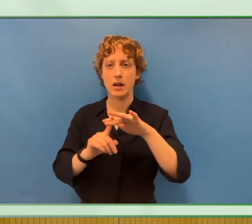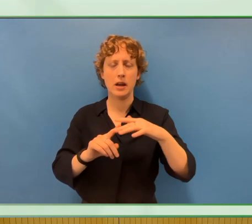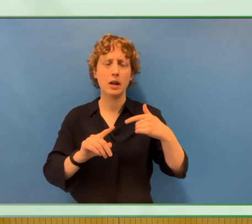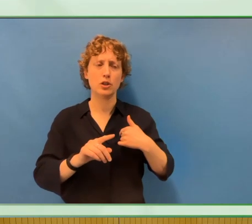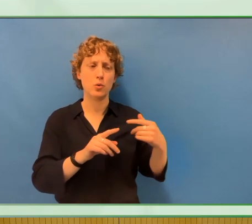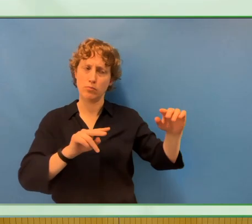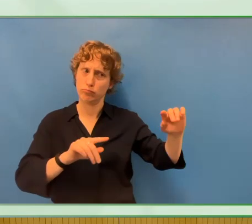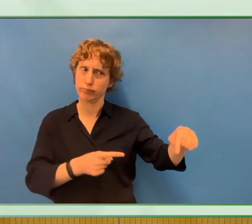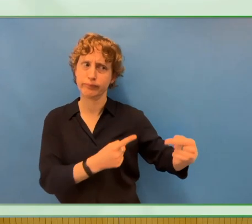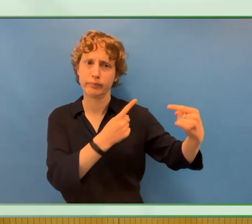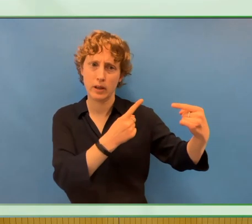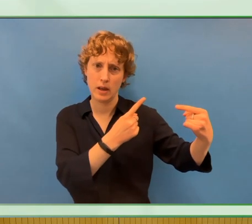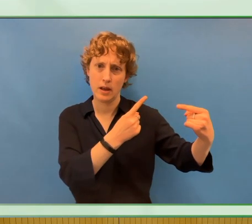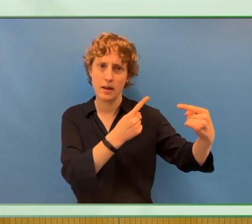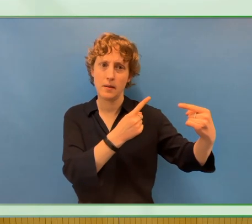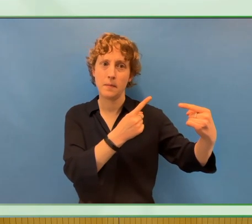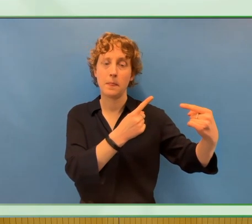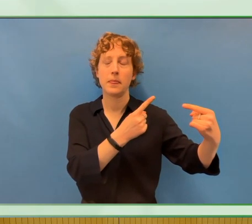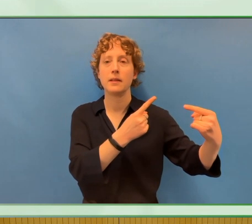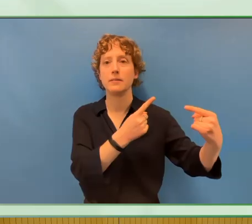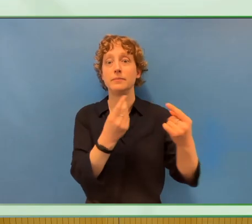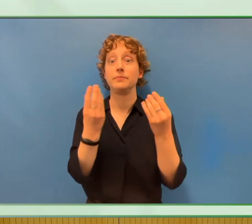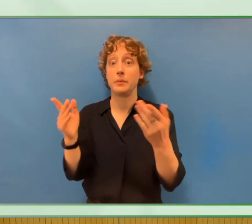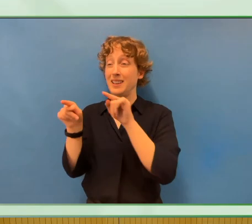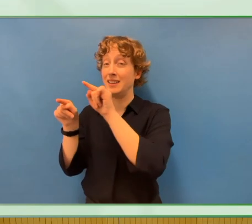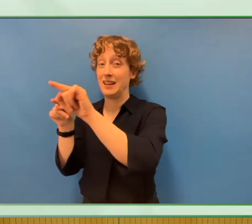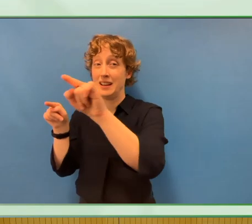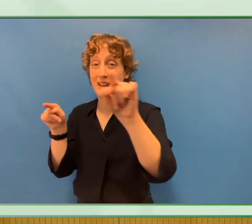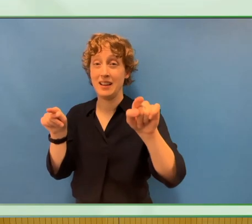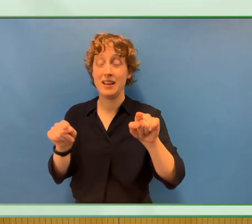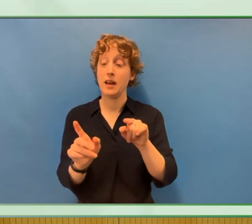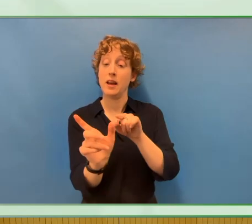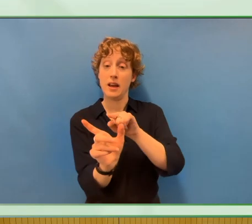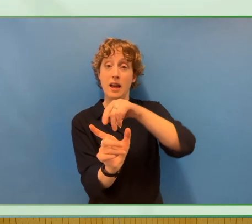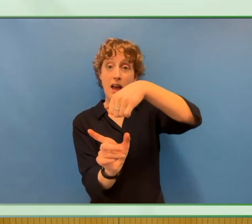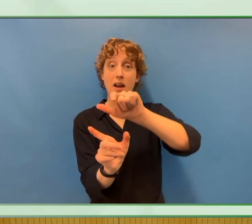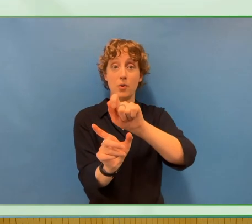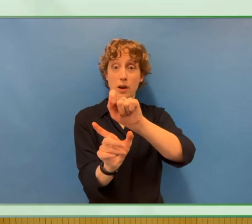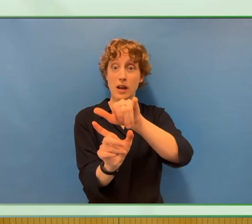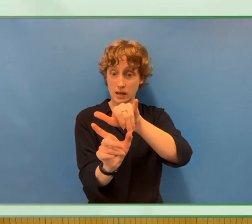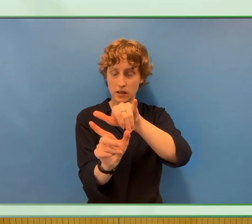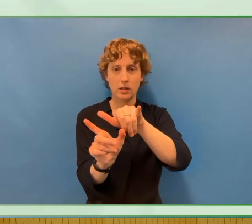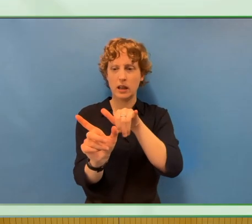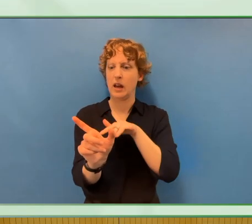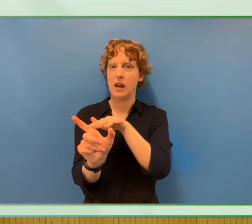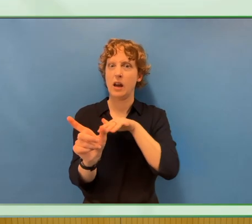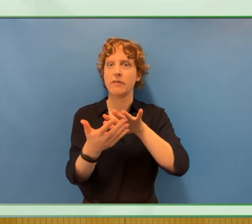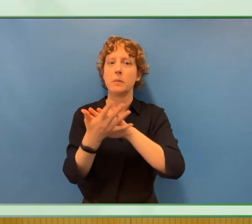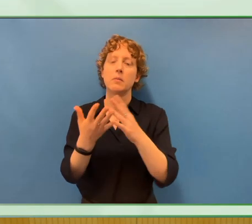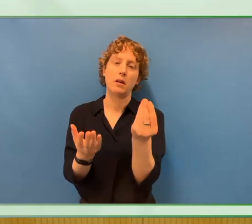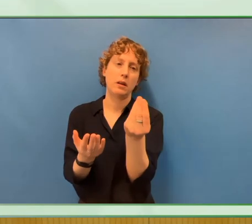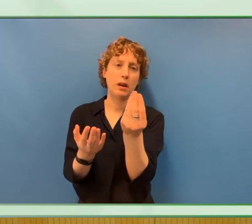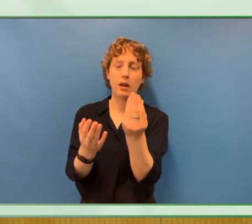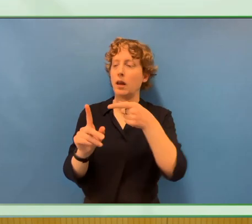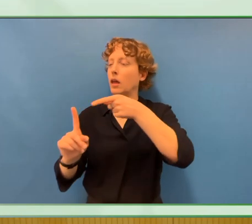the value of your house after you've paid your mortgage. Right? As you say, these words have really lost their meaning. Christopher? Christopher. I think